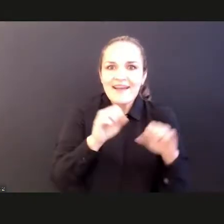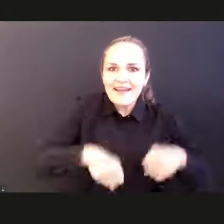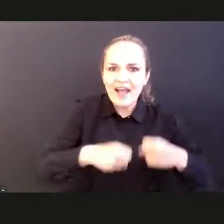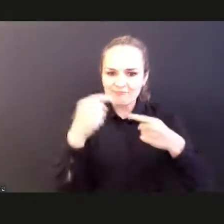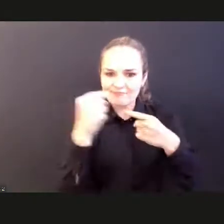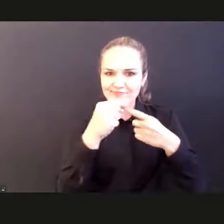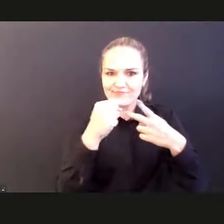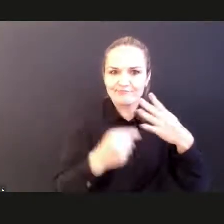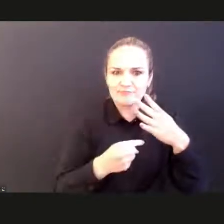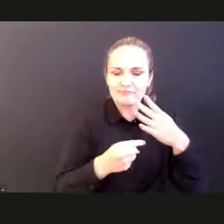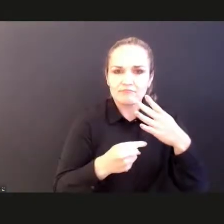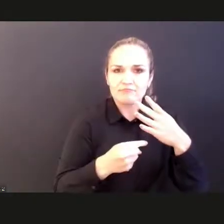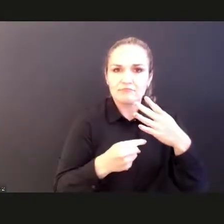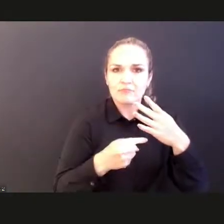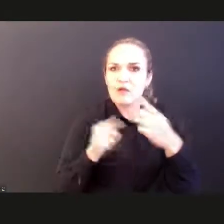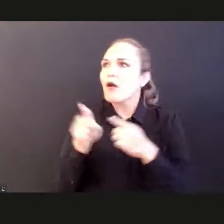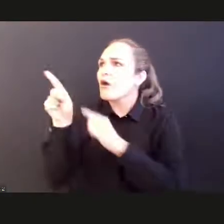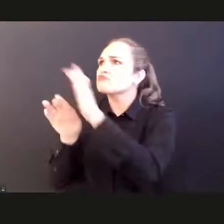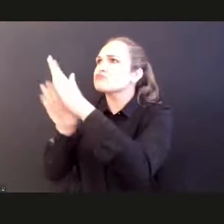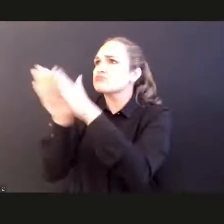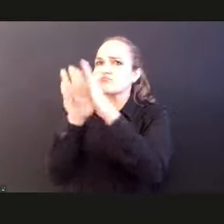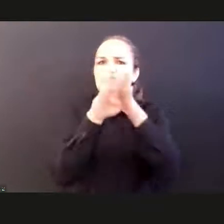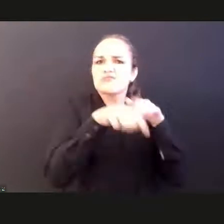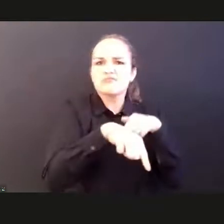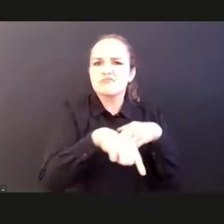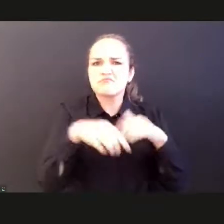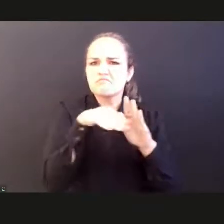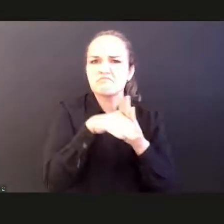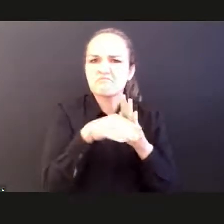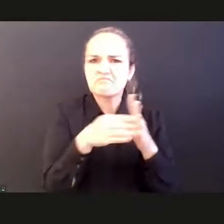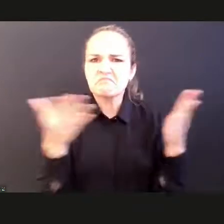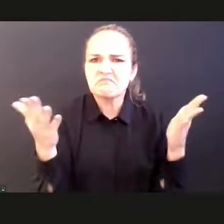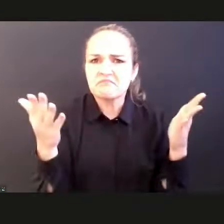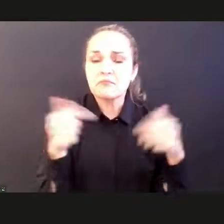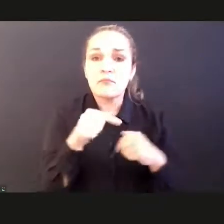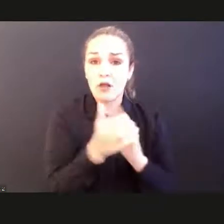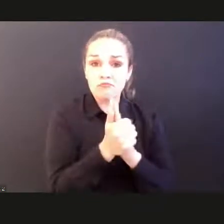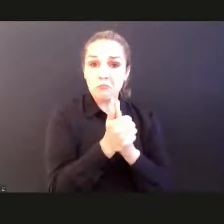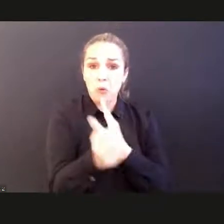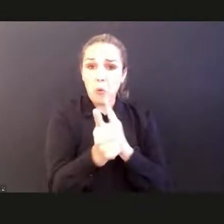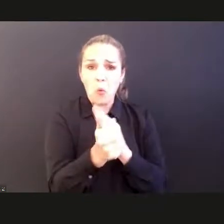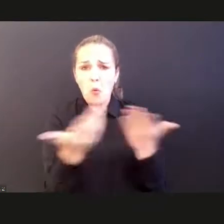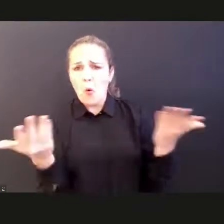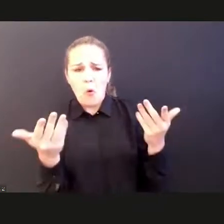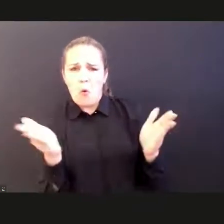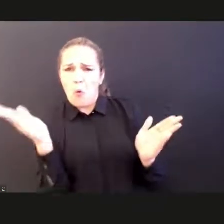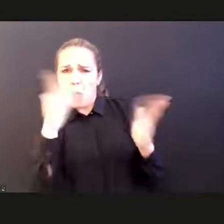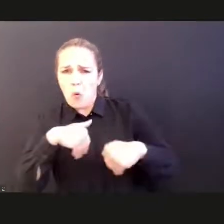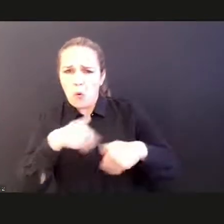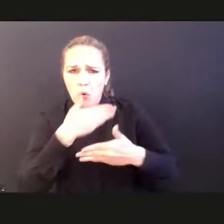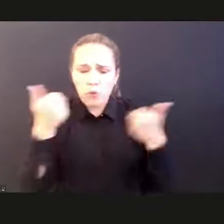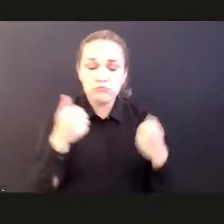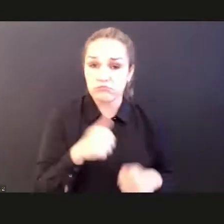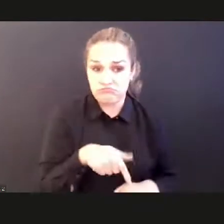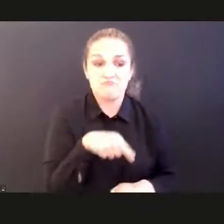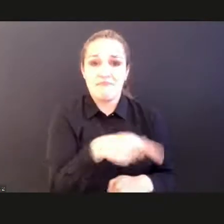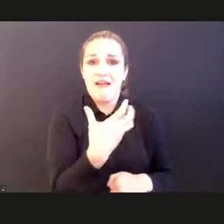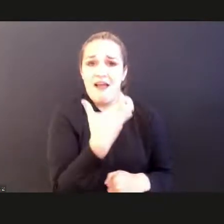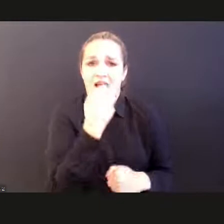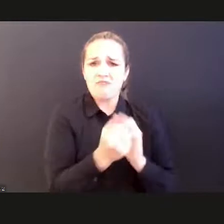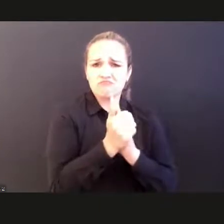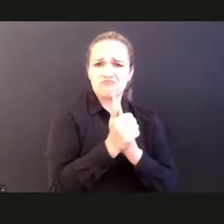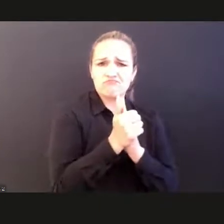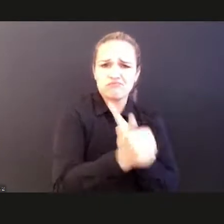promise? It's not because of lack of talent. I was on a panel yesterday with some of the young entrepreneurs that